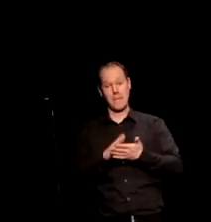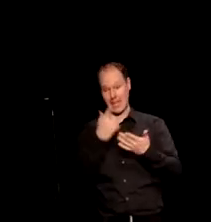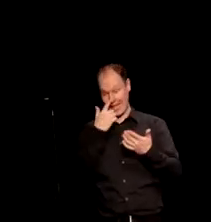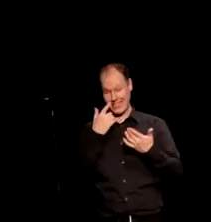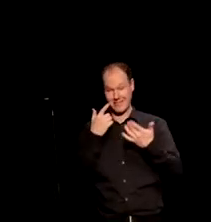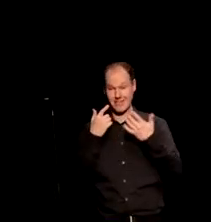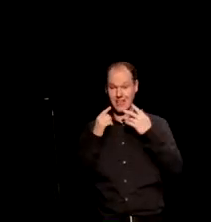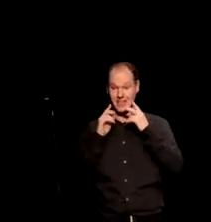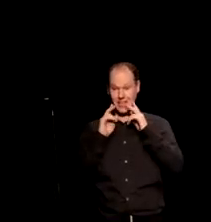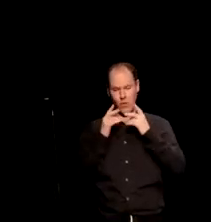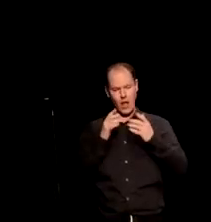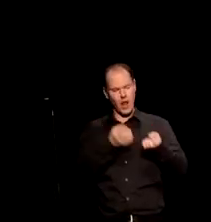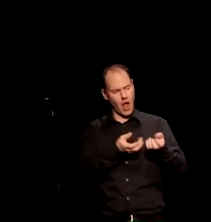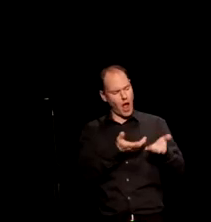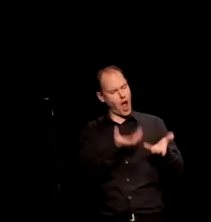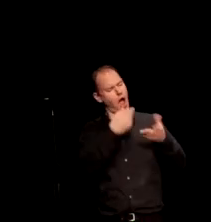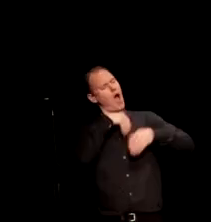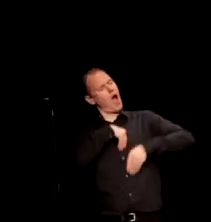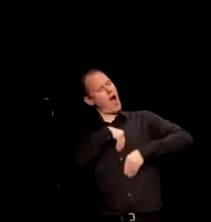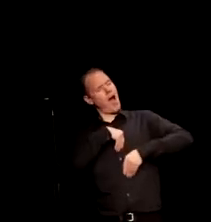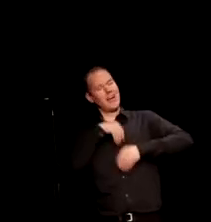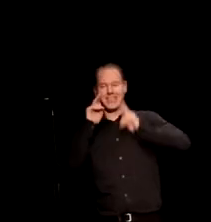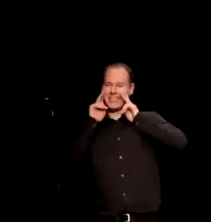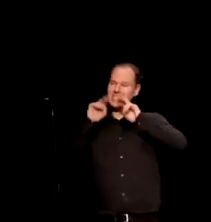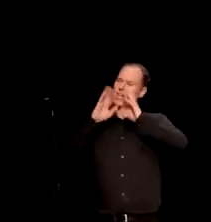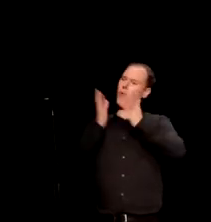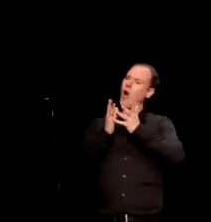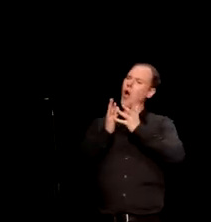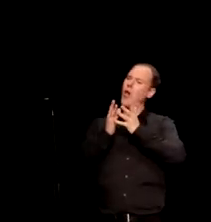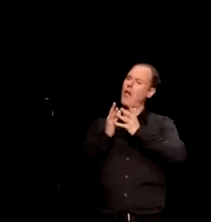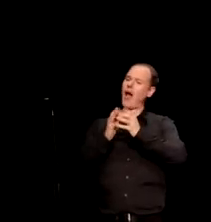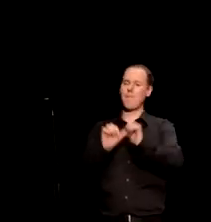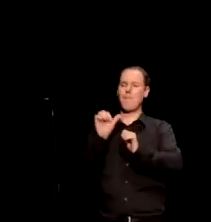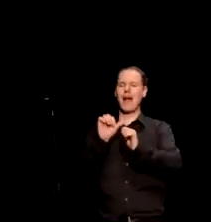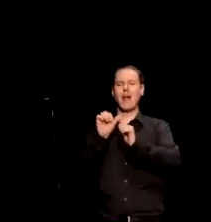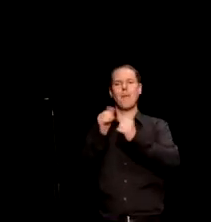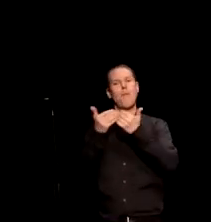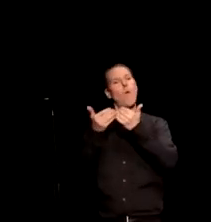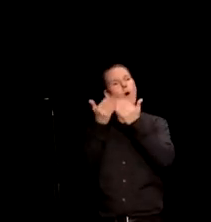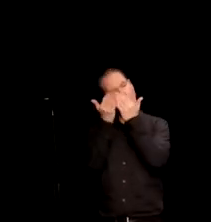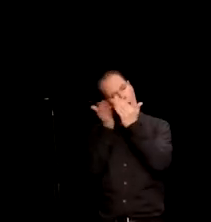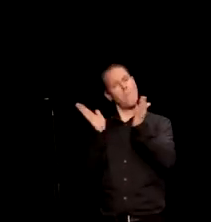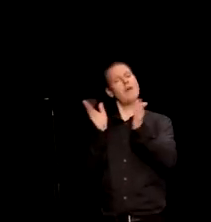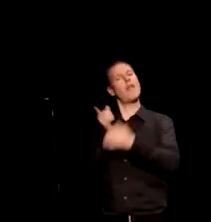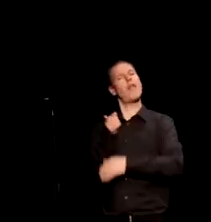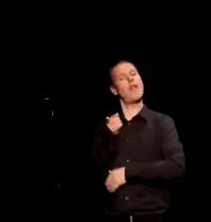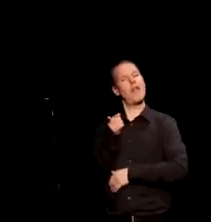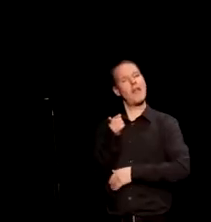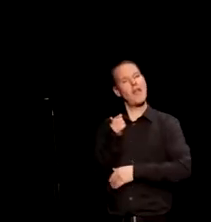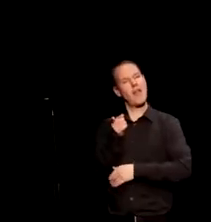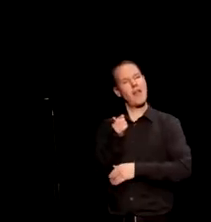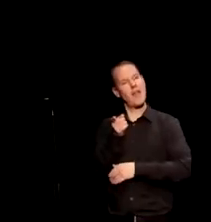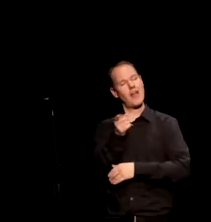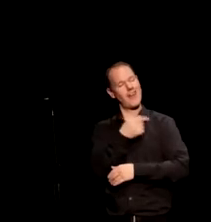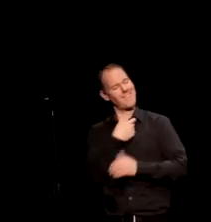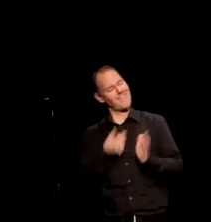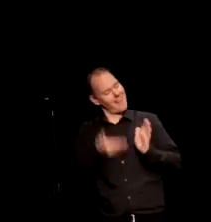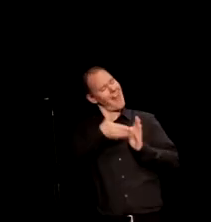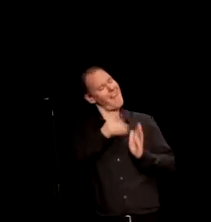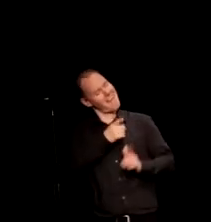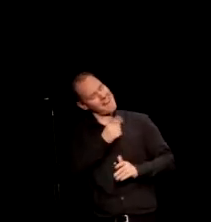see the world in a different way, in a better way, in a more open way. Just to add on to what you were